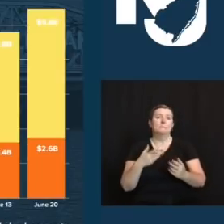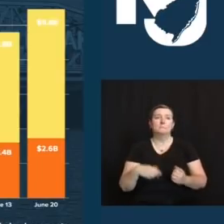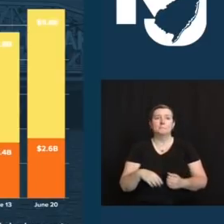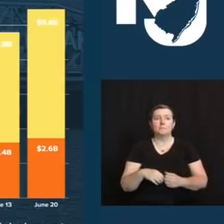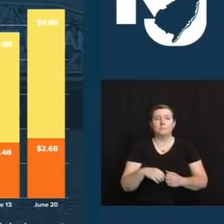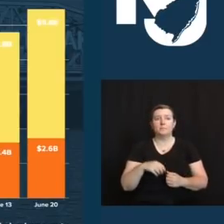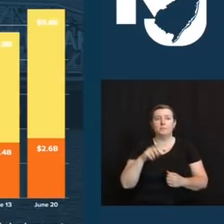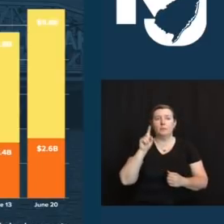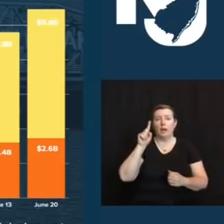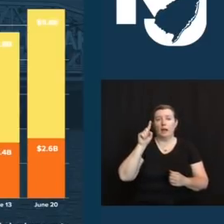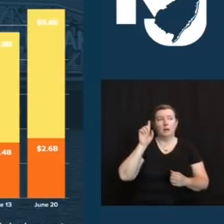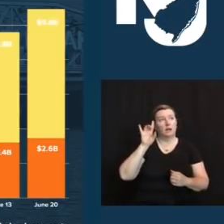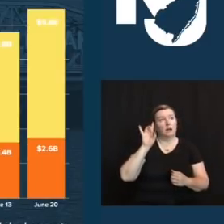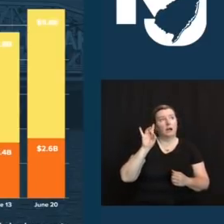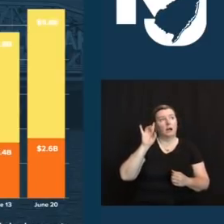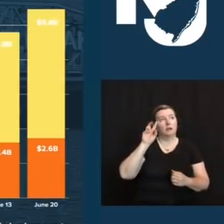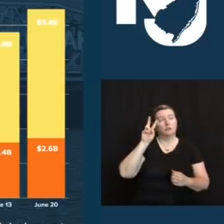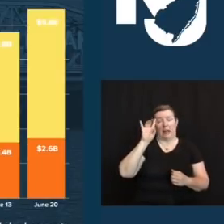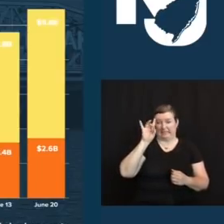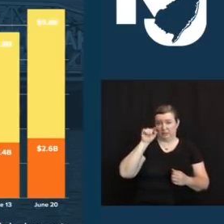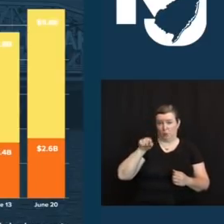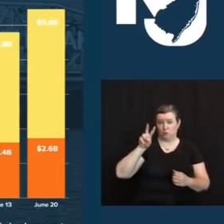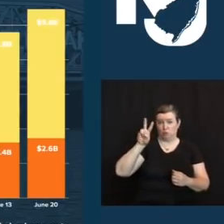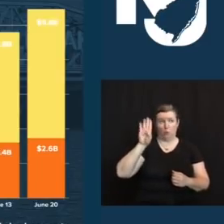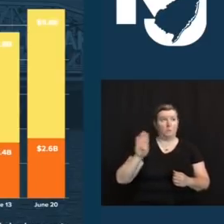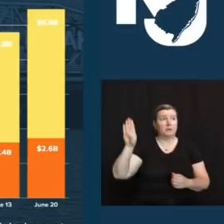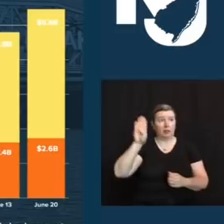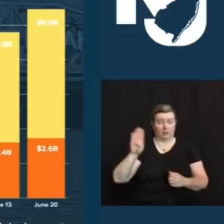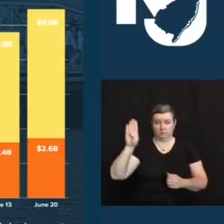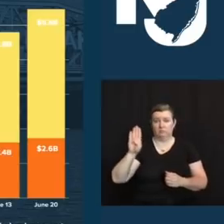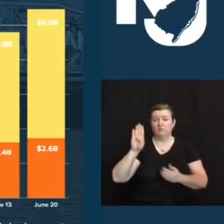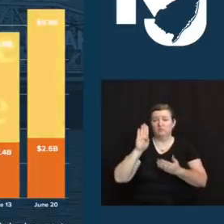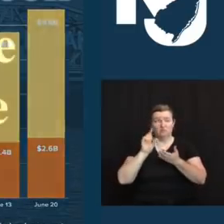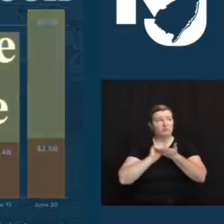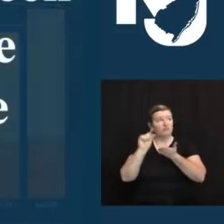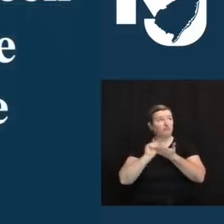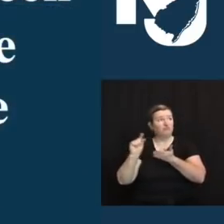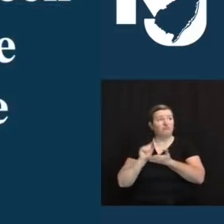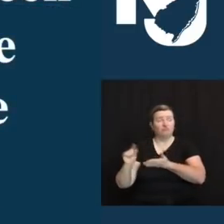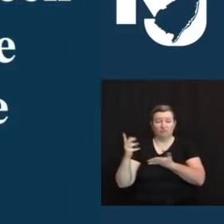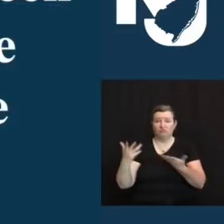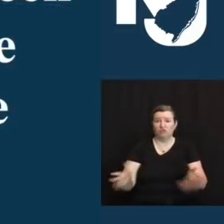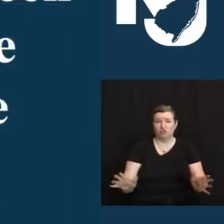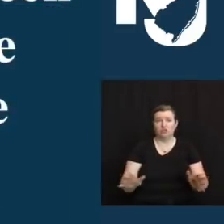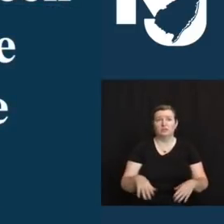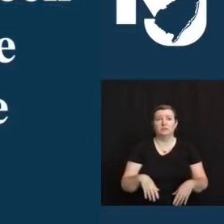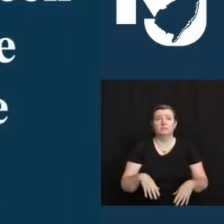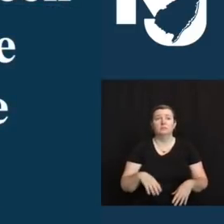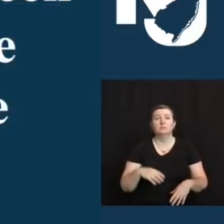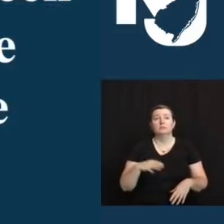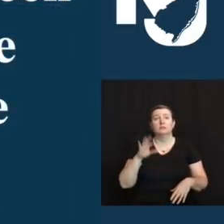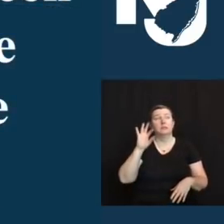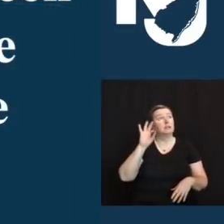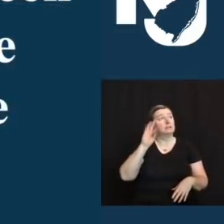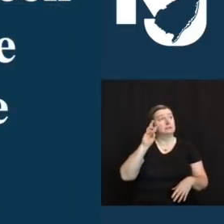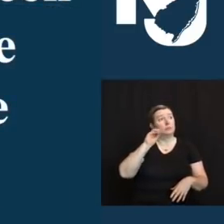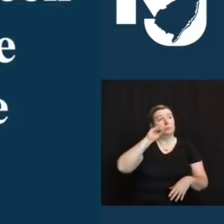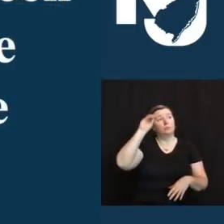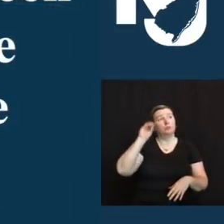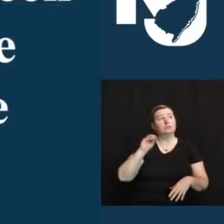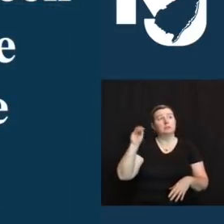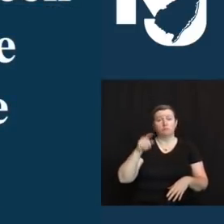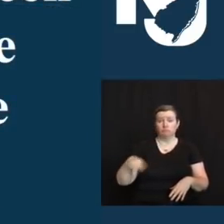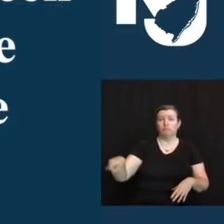in total benefits paid. And I might add that 96% of all who have been deemed eligible